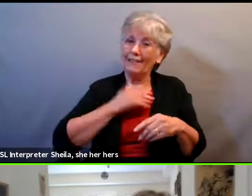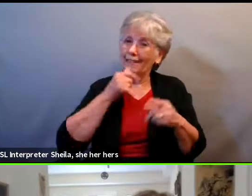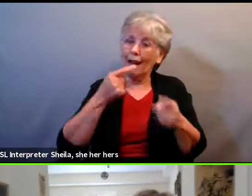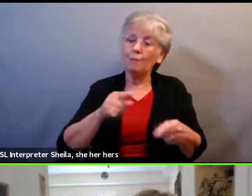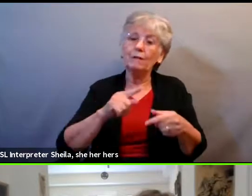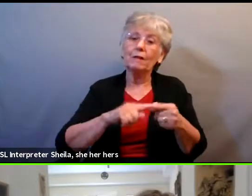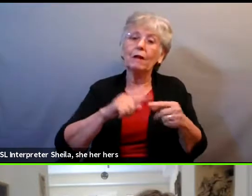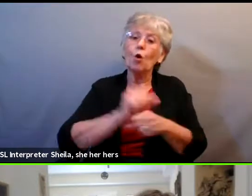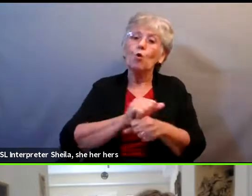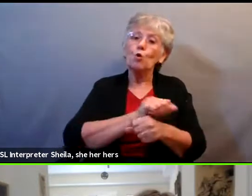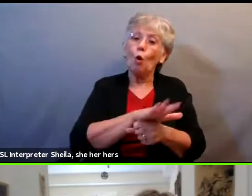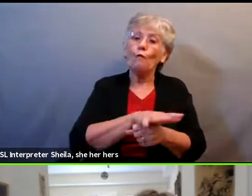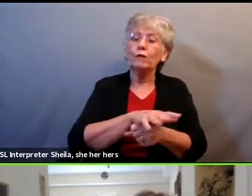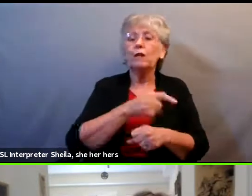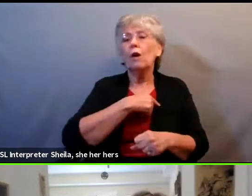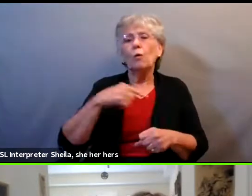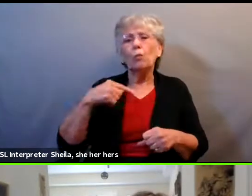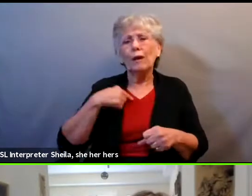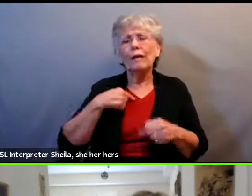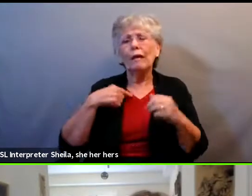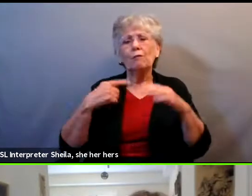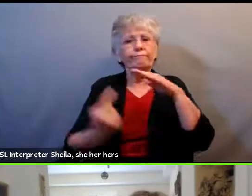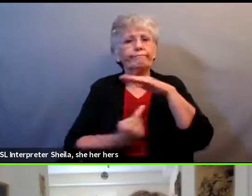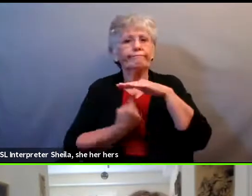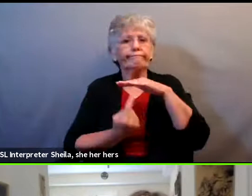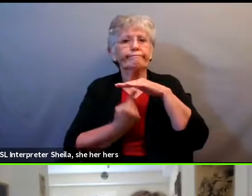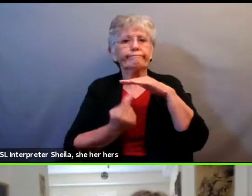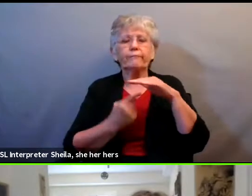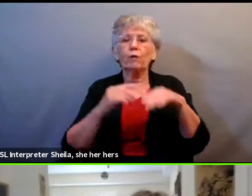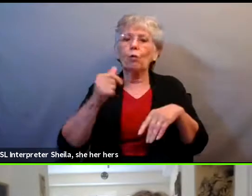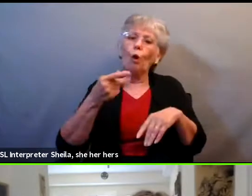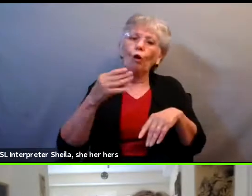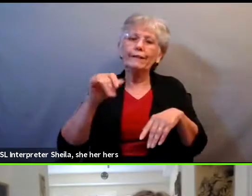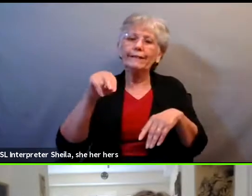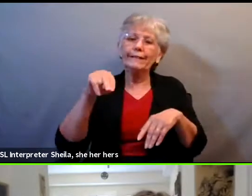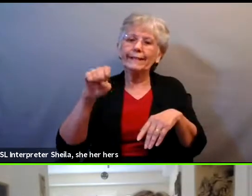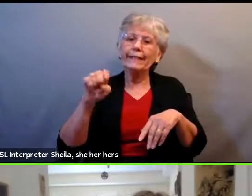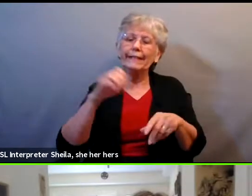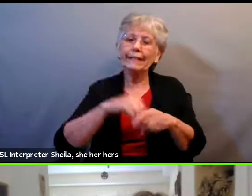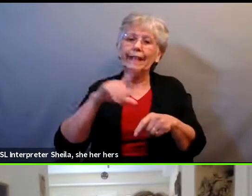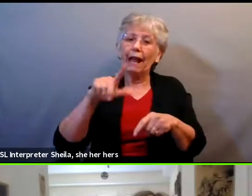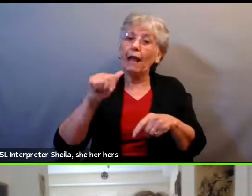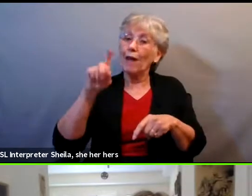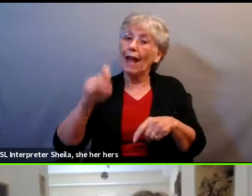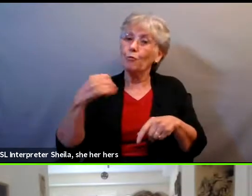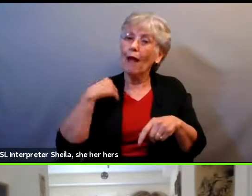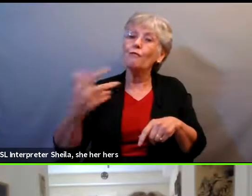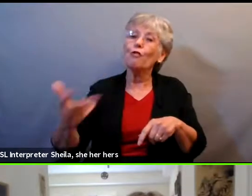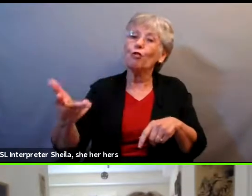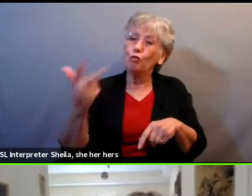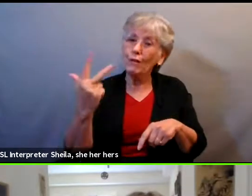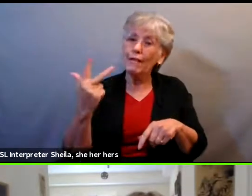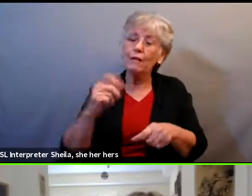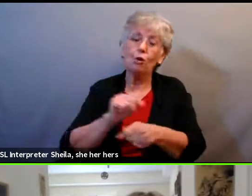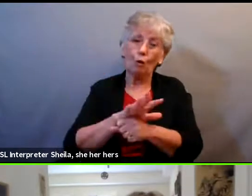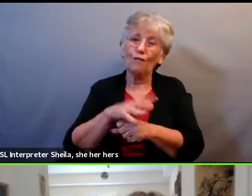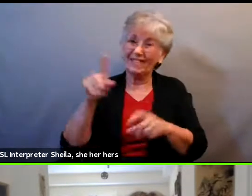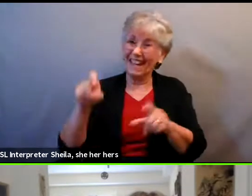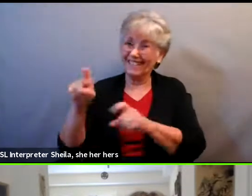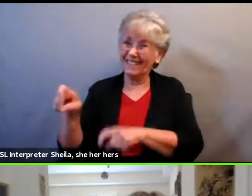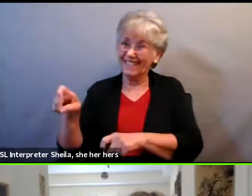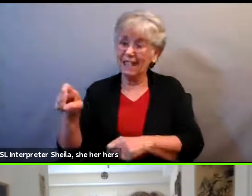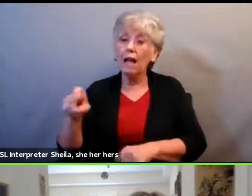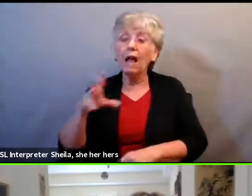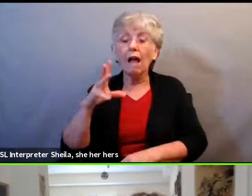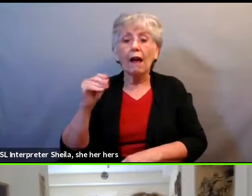pretty much quarantined in LA and wound up having to do like 3 COVID tests. And in the end, it was